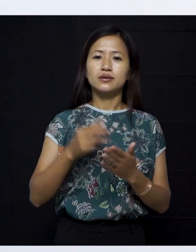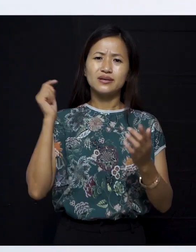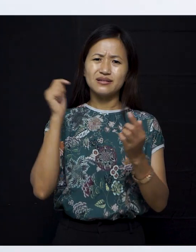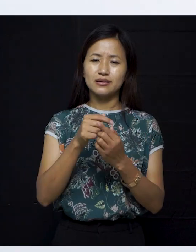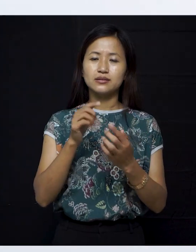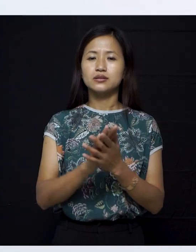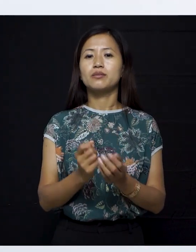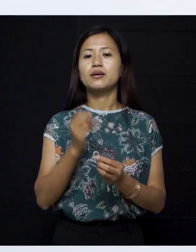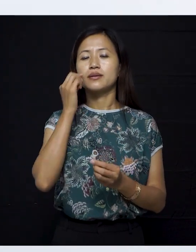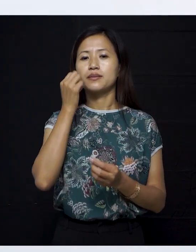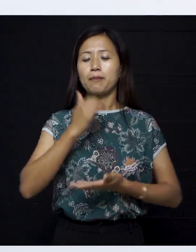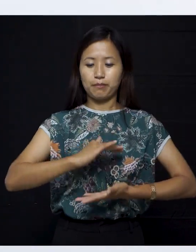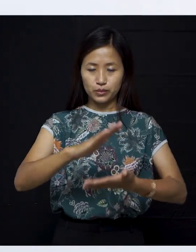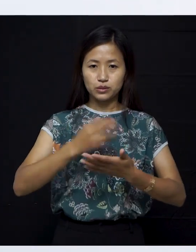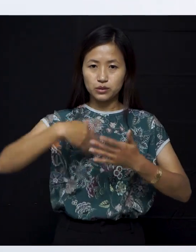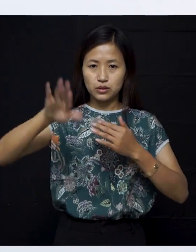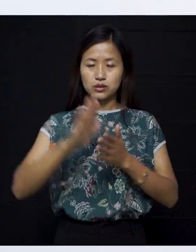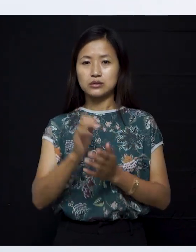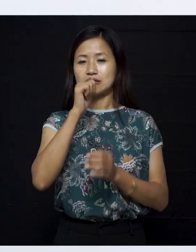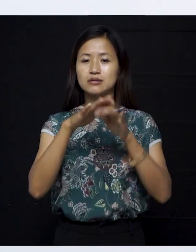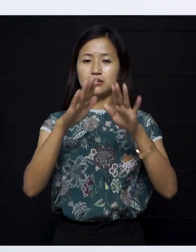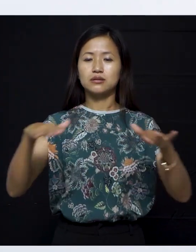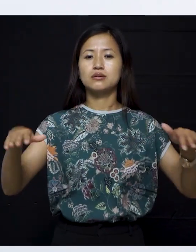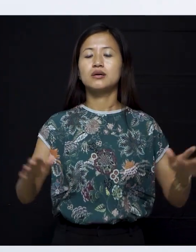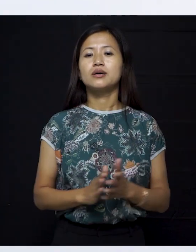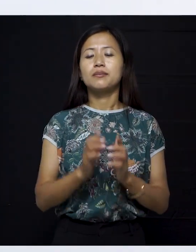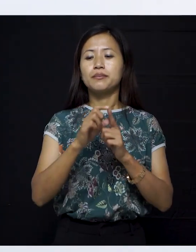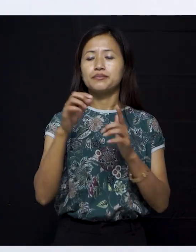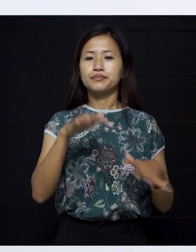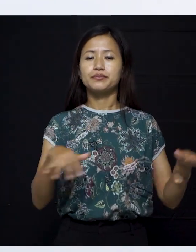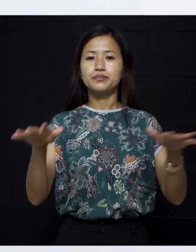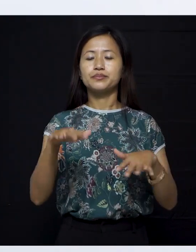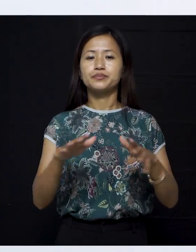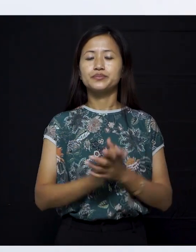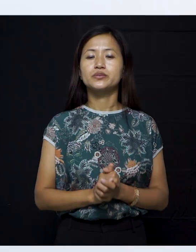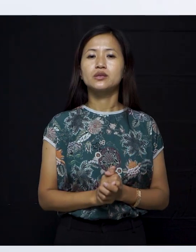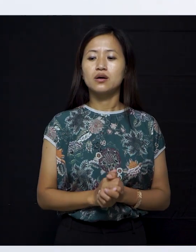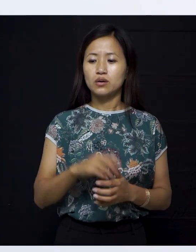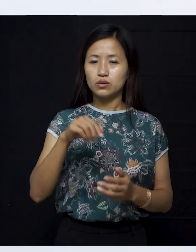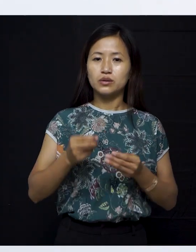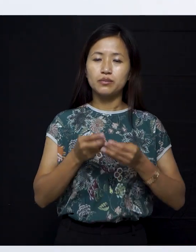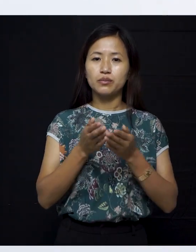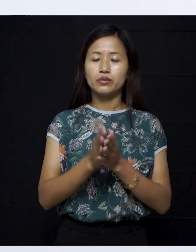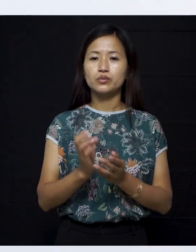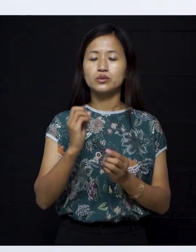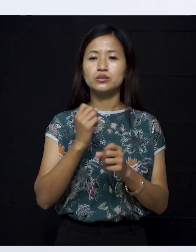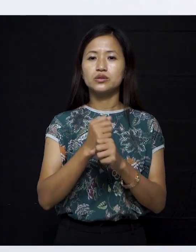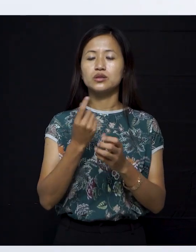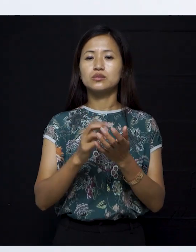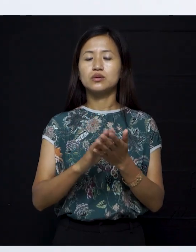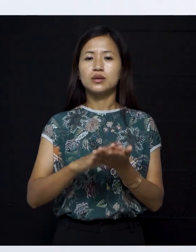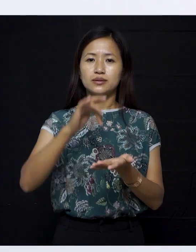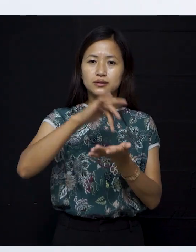to the sea, right? And we also see the fine boards in the beginning of the drama. The fine boards which were bought from Conmera, that is a